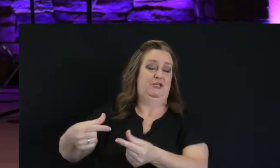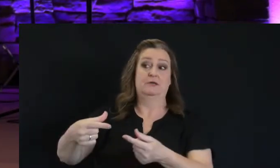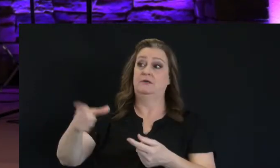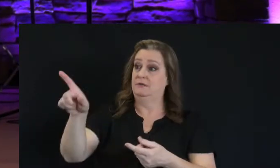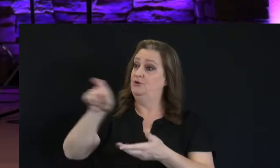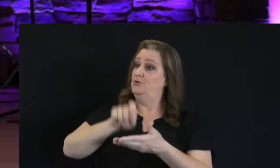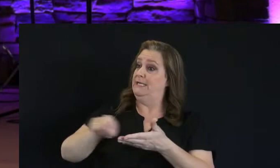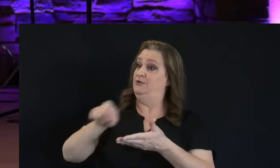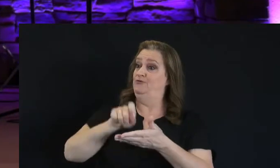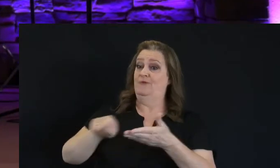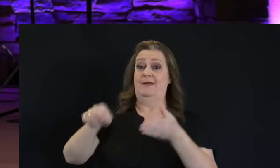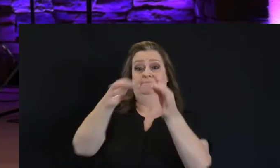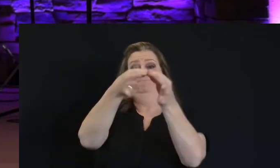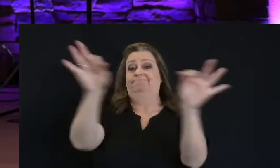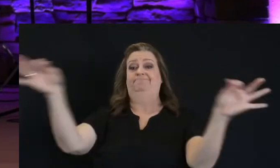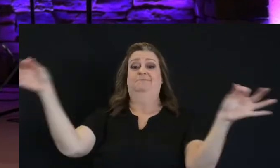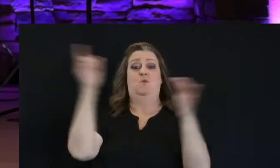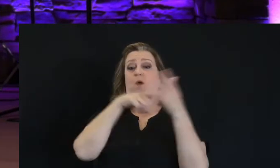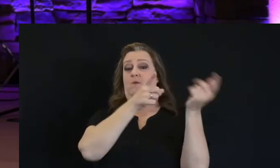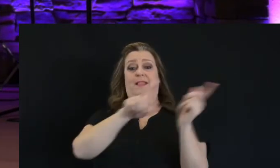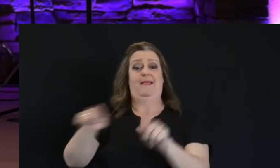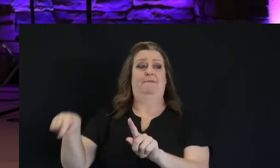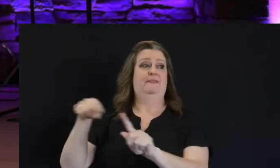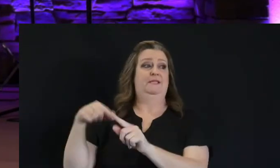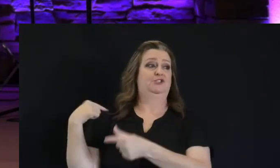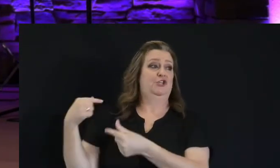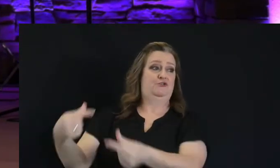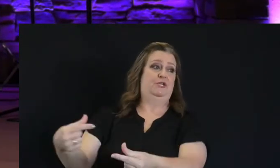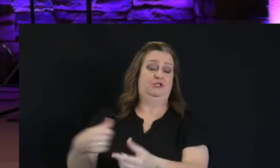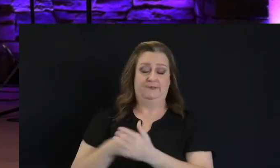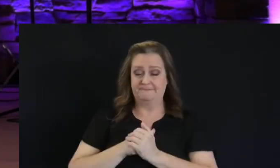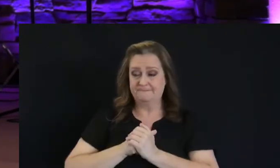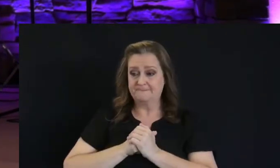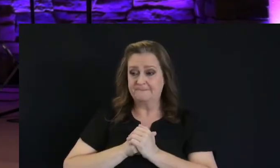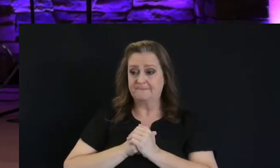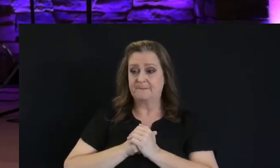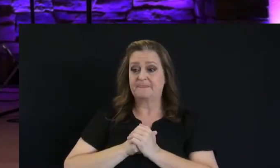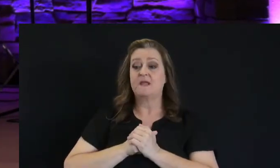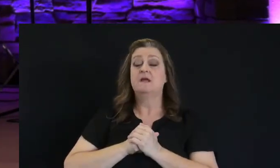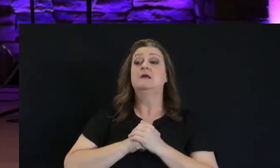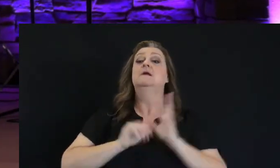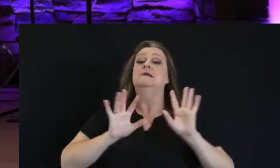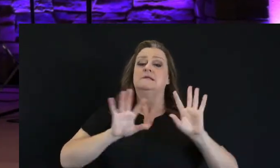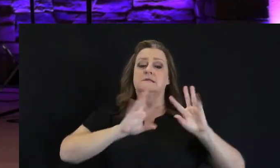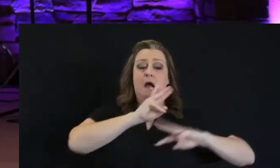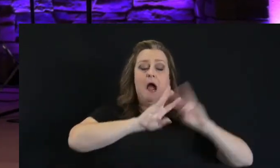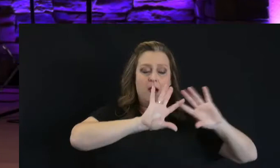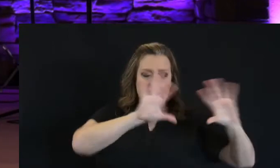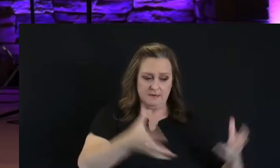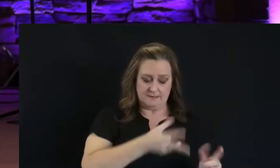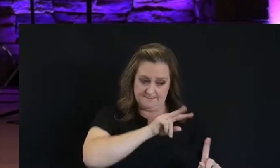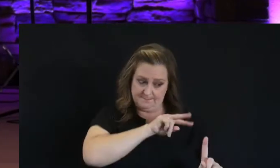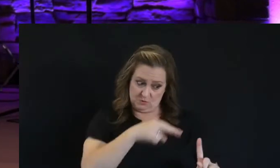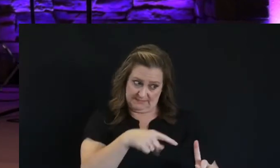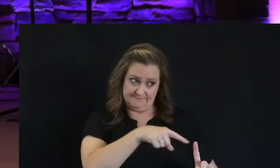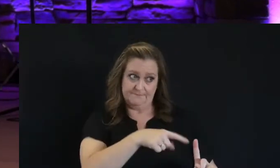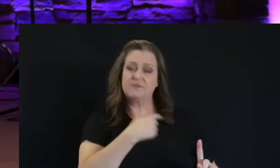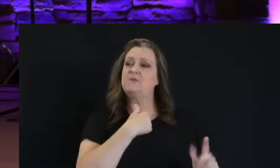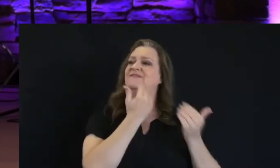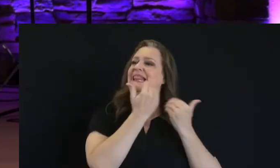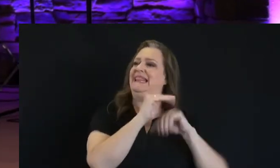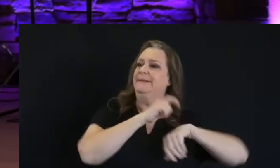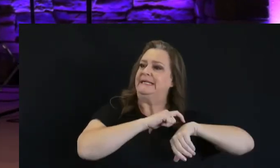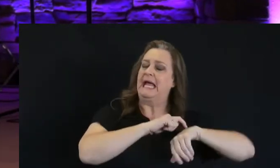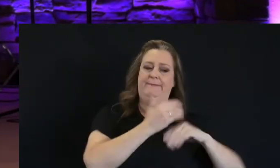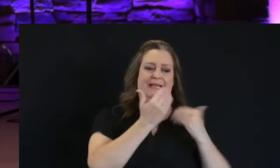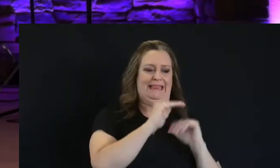You get to help write the eternal headlines that are going to happen in this generation. So from a worldly perspective, listen to this. From a worldly perspective, we all have limited time,